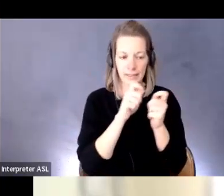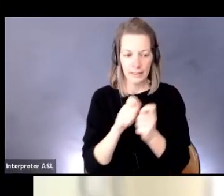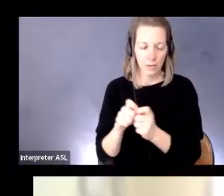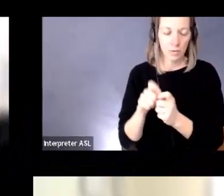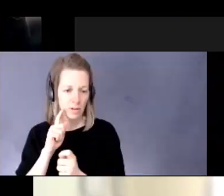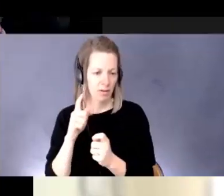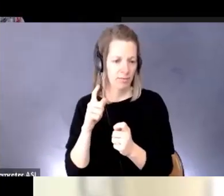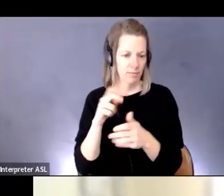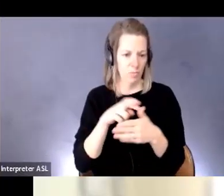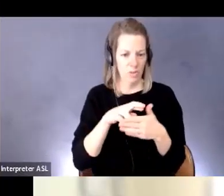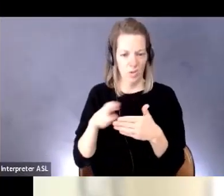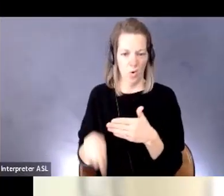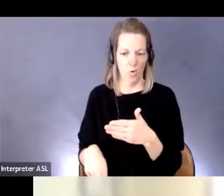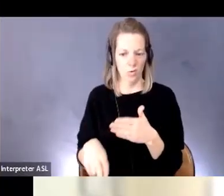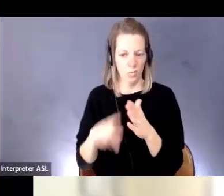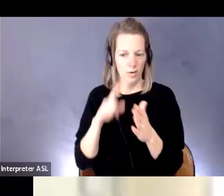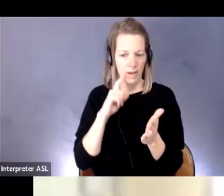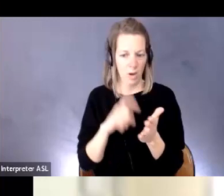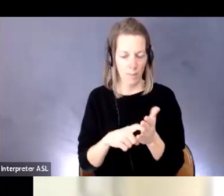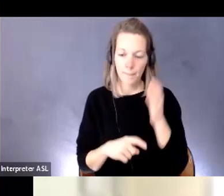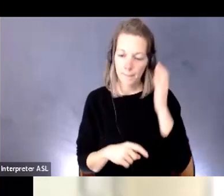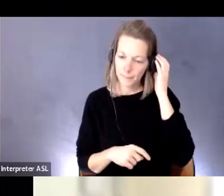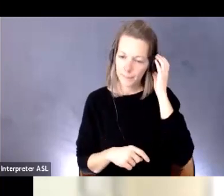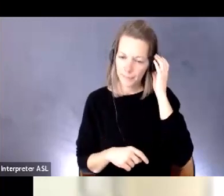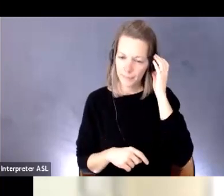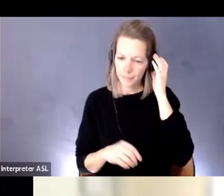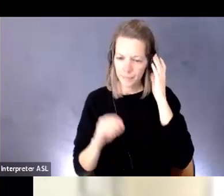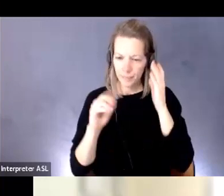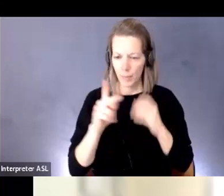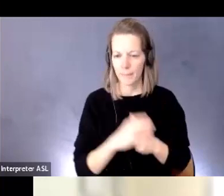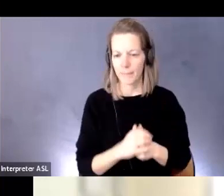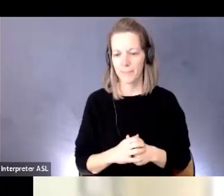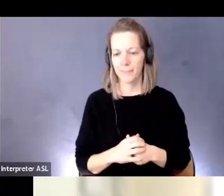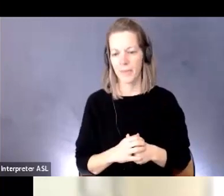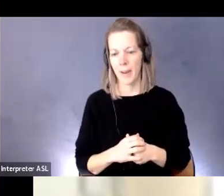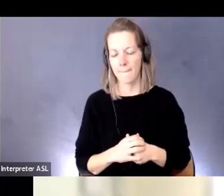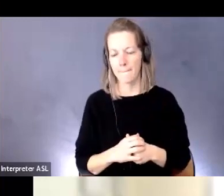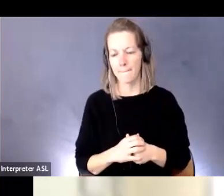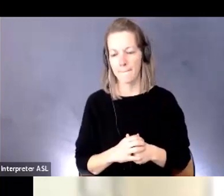what we found with the report. All right.